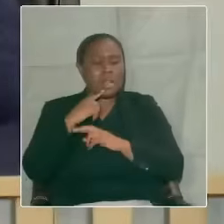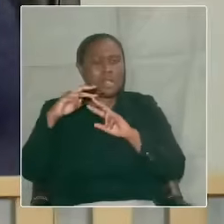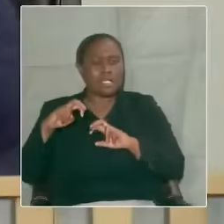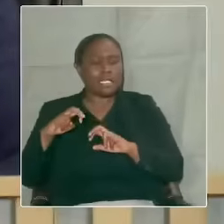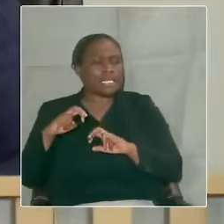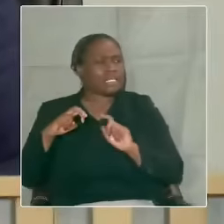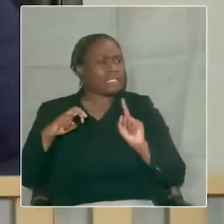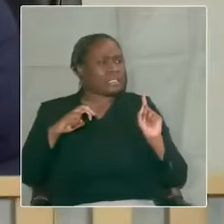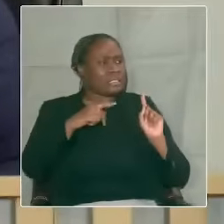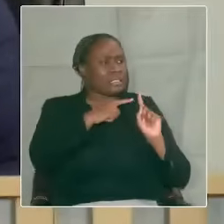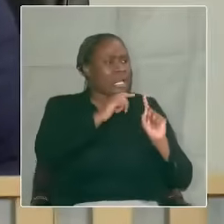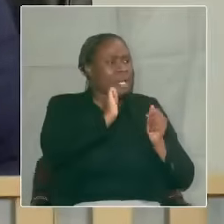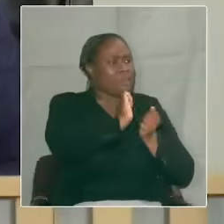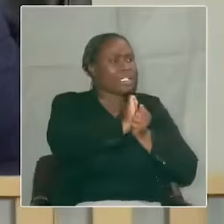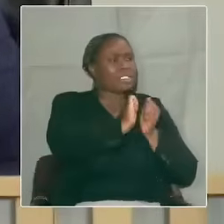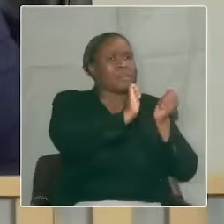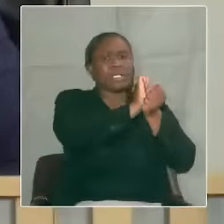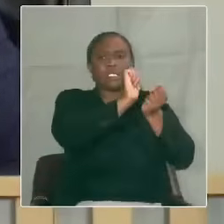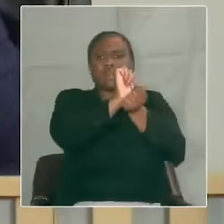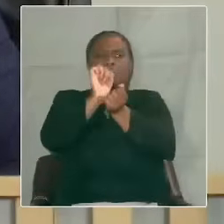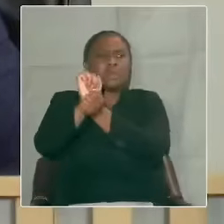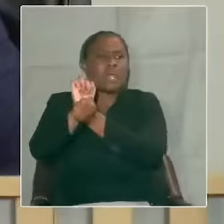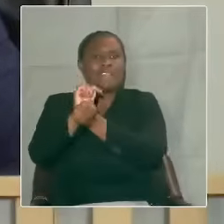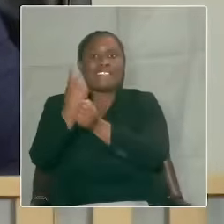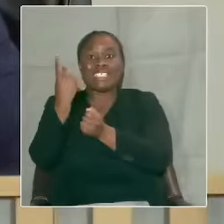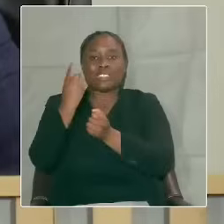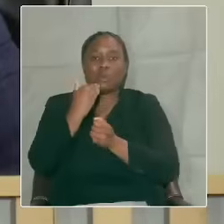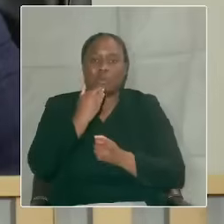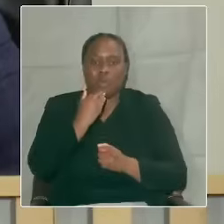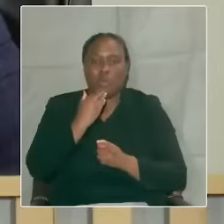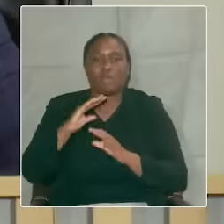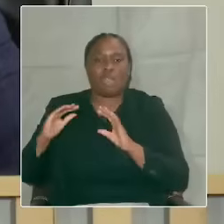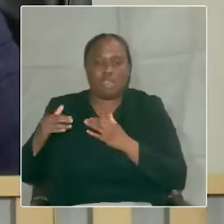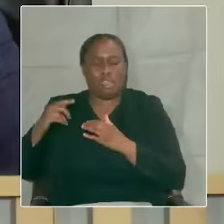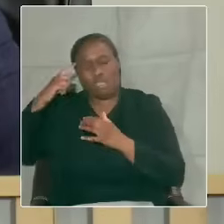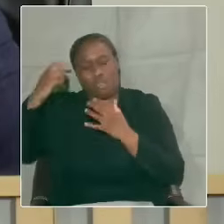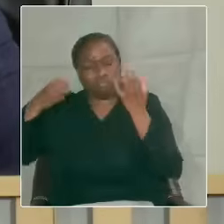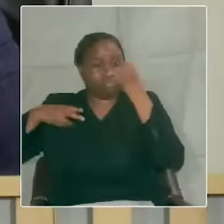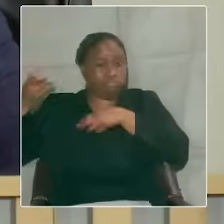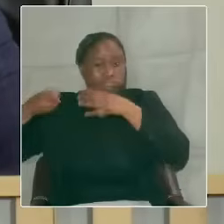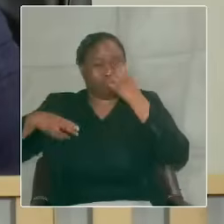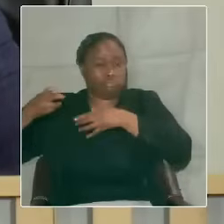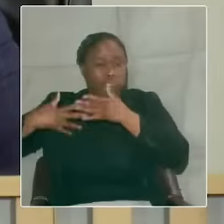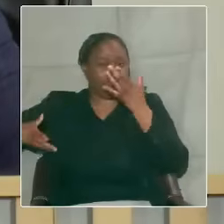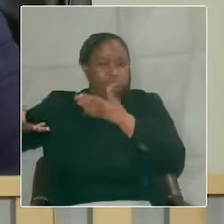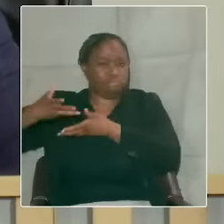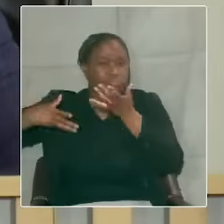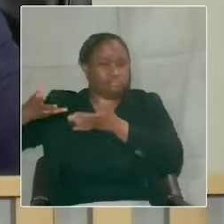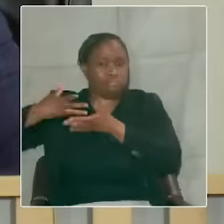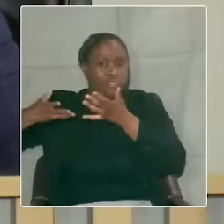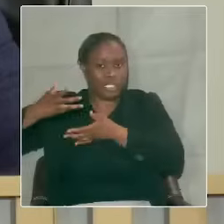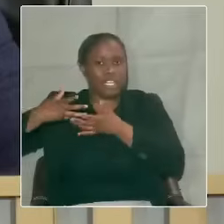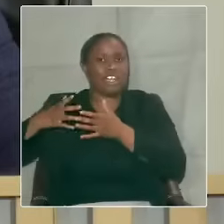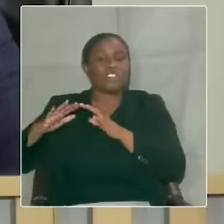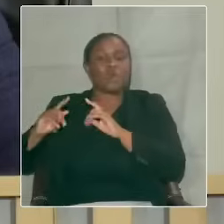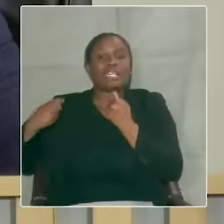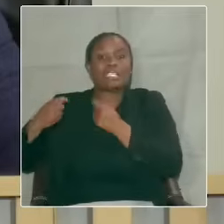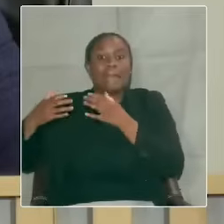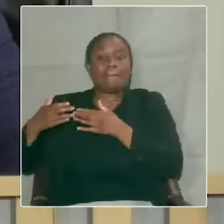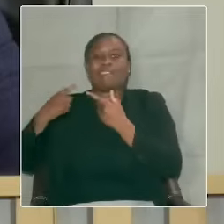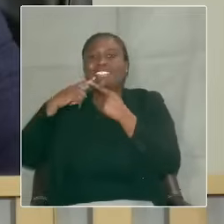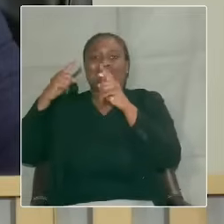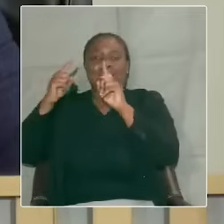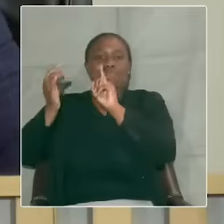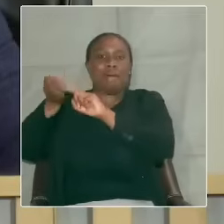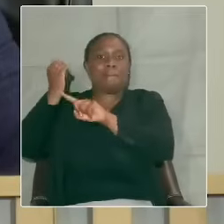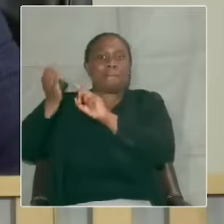move backwards. So they will always use those strategies. That's how the team became